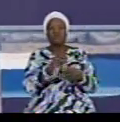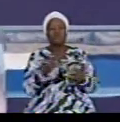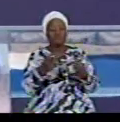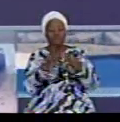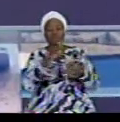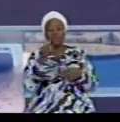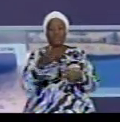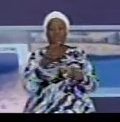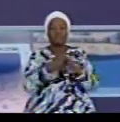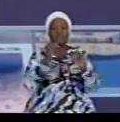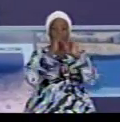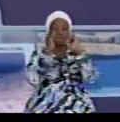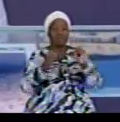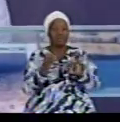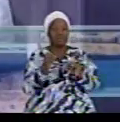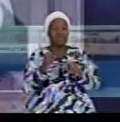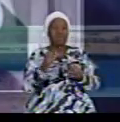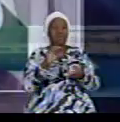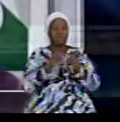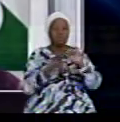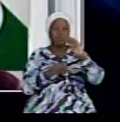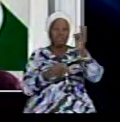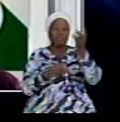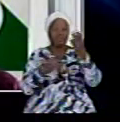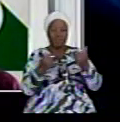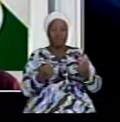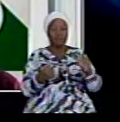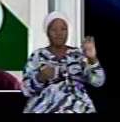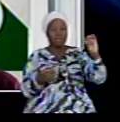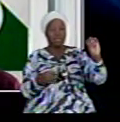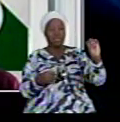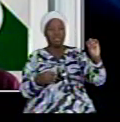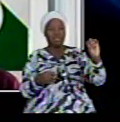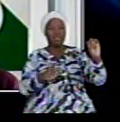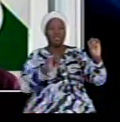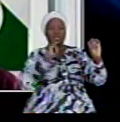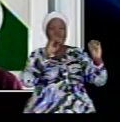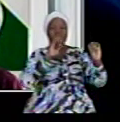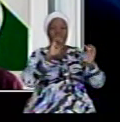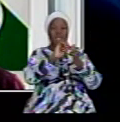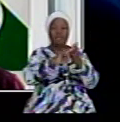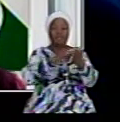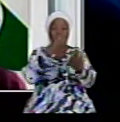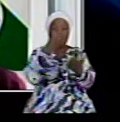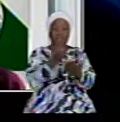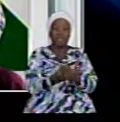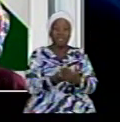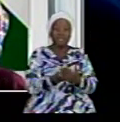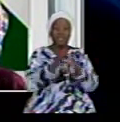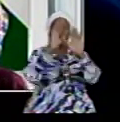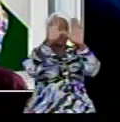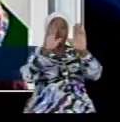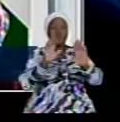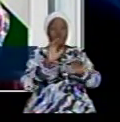idols. We're looking at number 7 now, E, the evident miracles